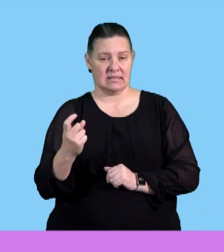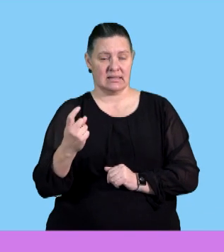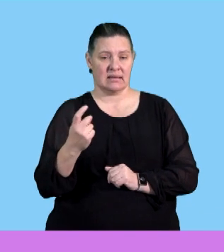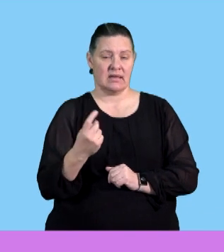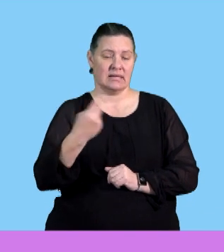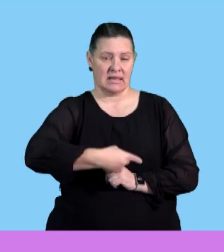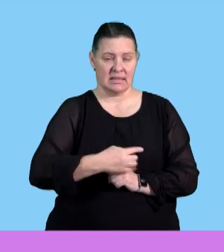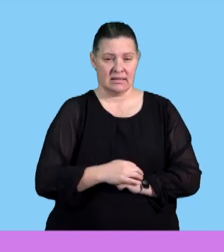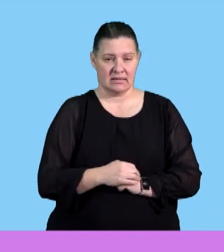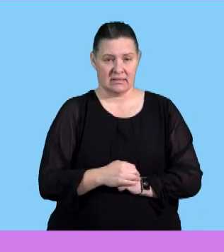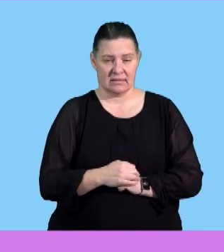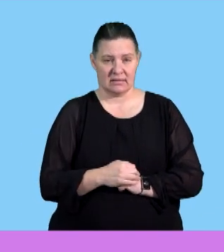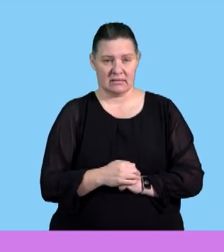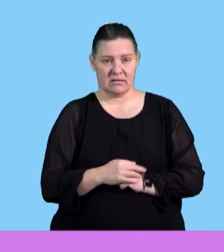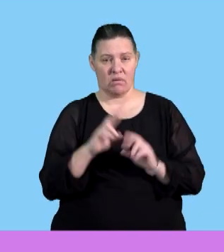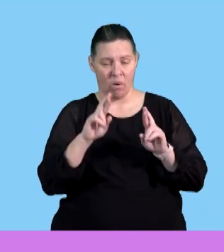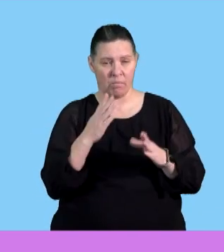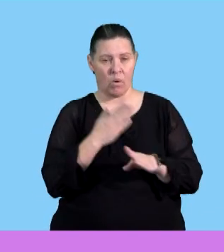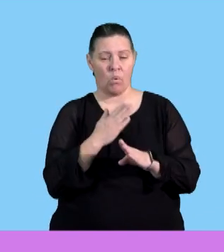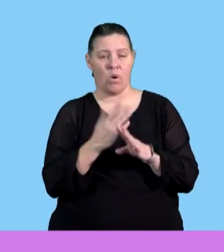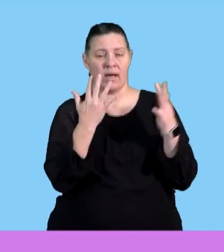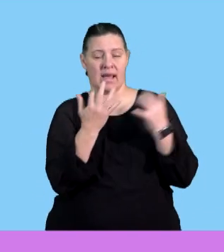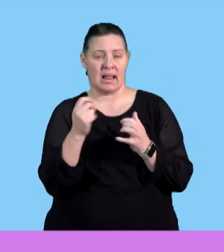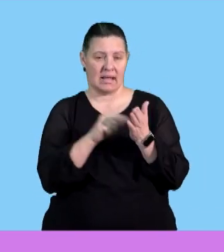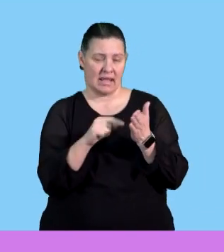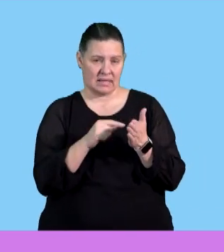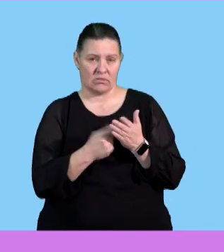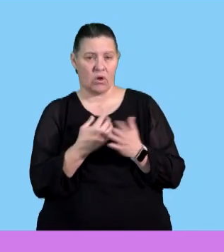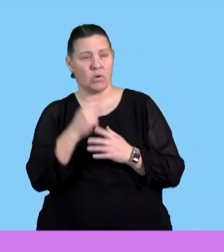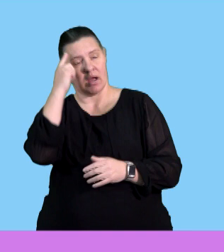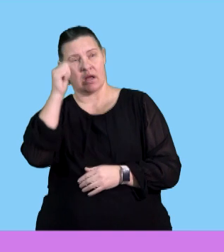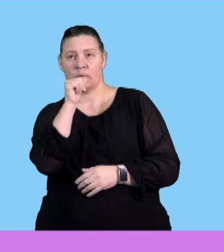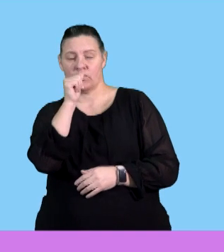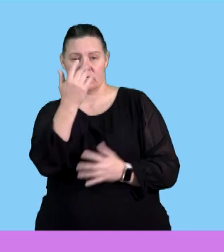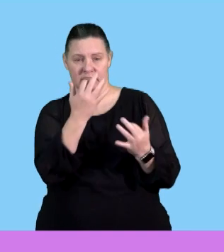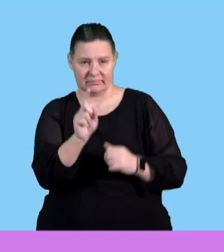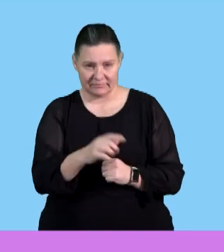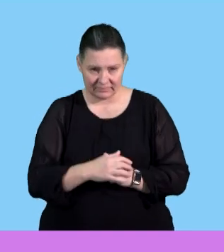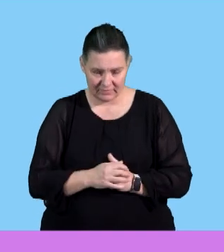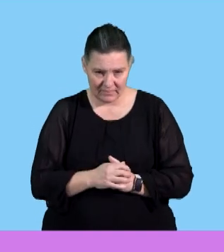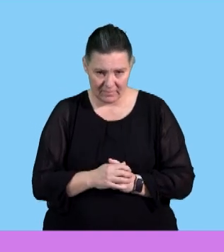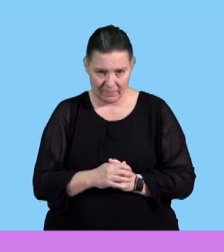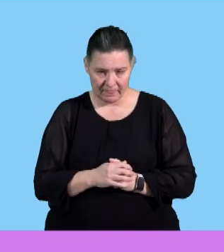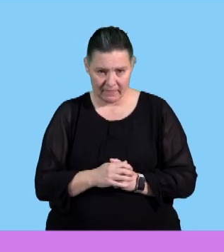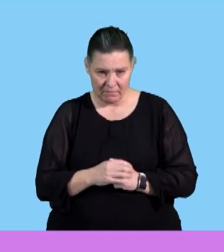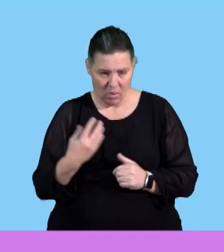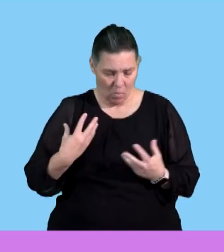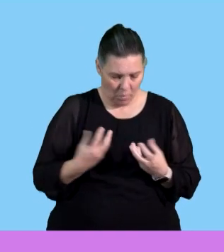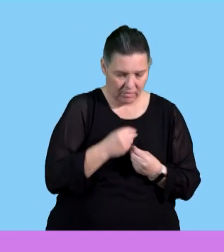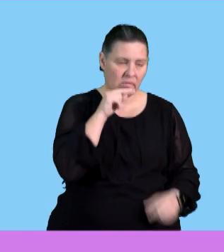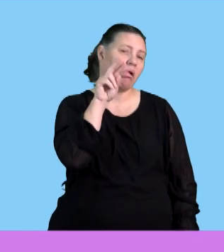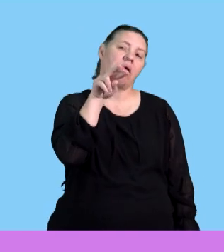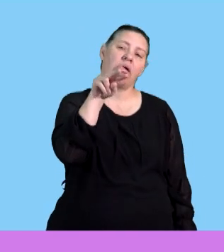67 cents. And I do hope that you are working with your calculator and not just sitting and looking at what I'm